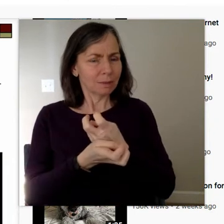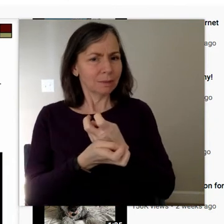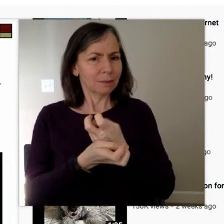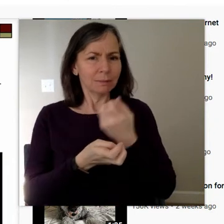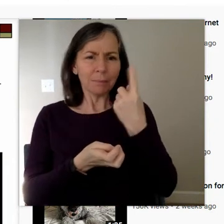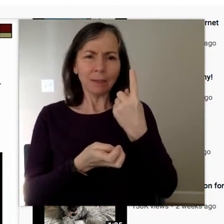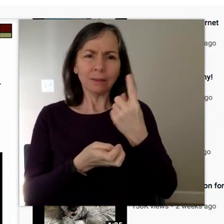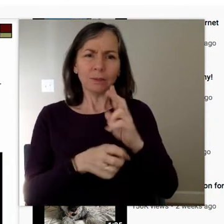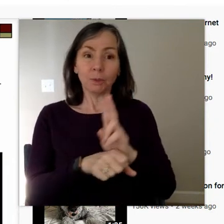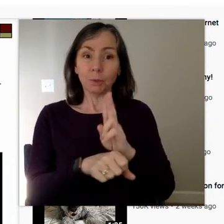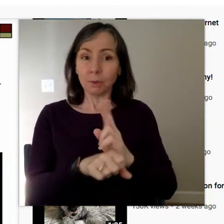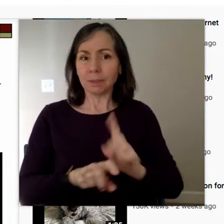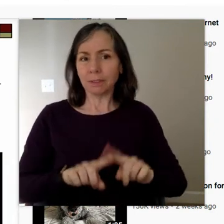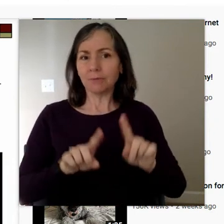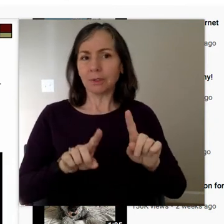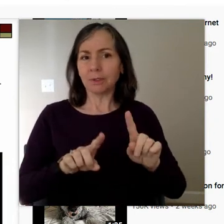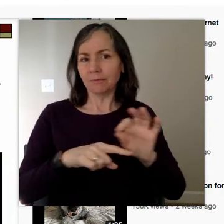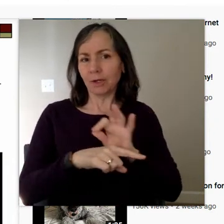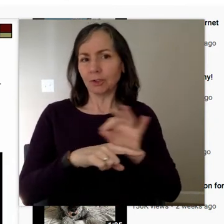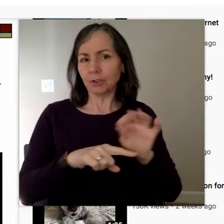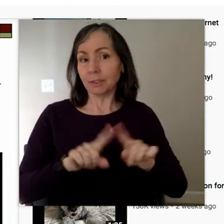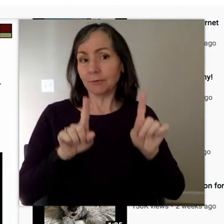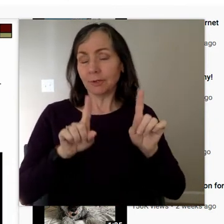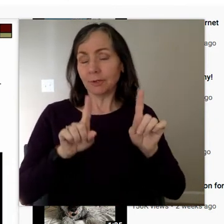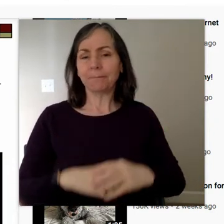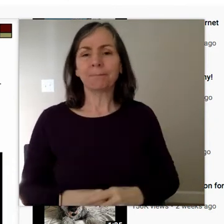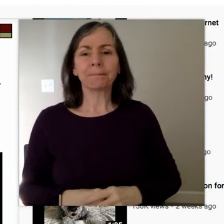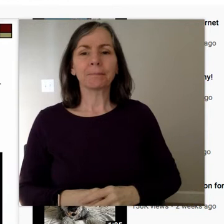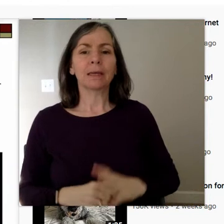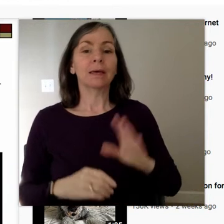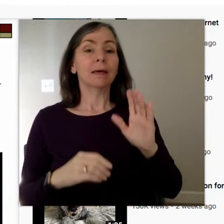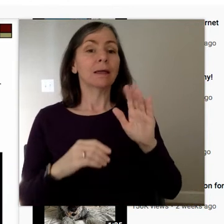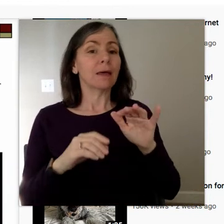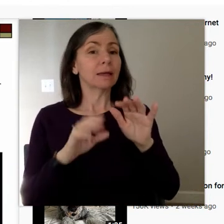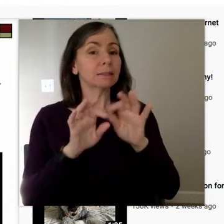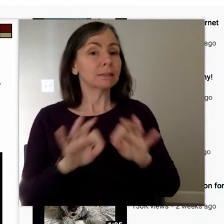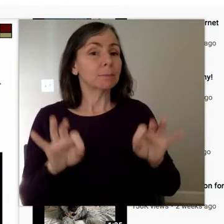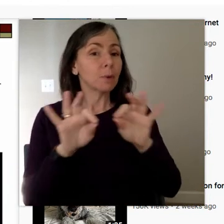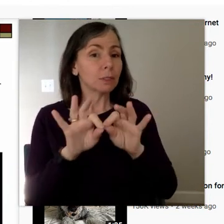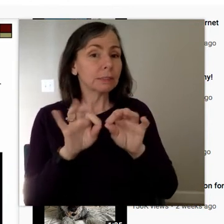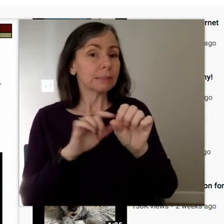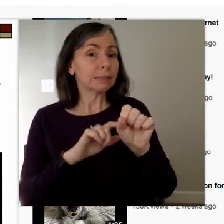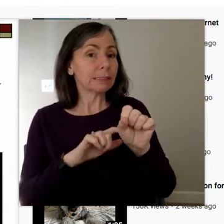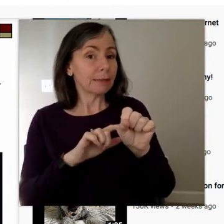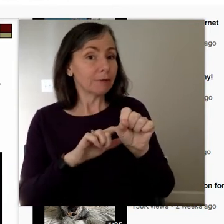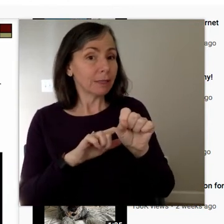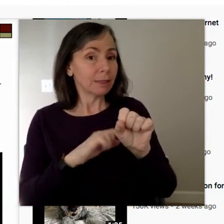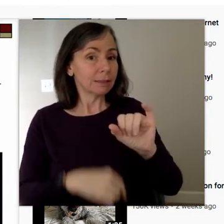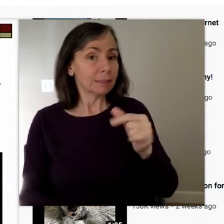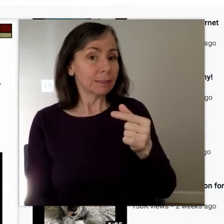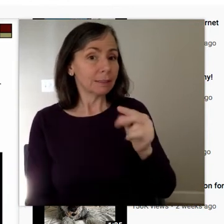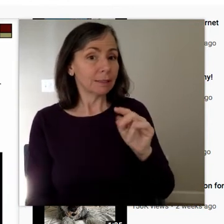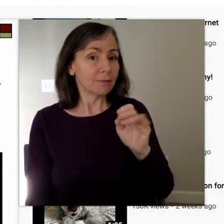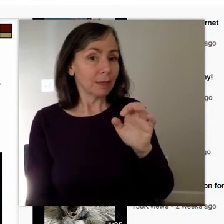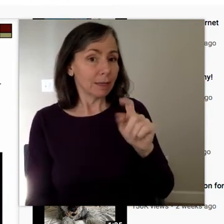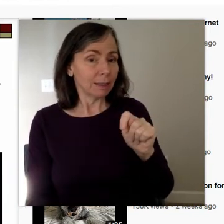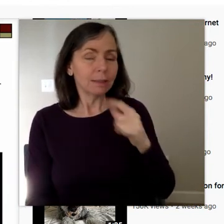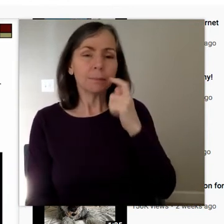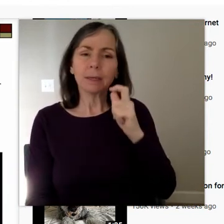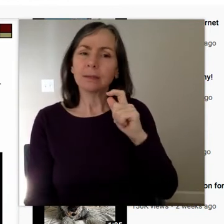different use or function. And this is significant because it says that we all came from a common ancestor and